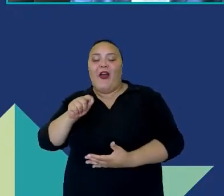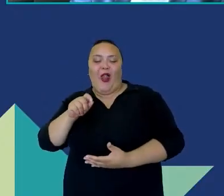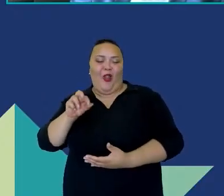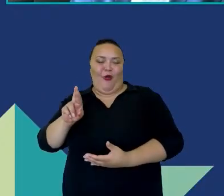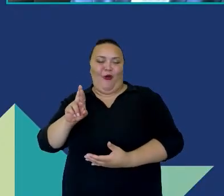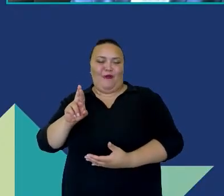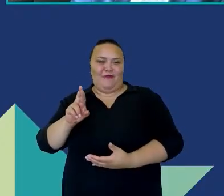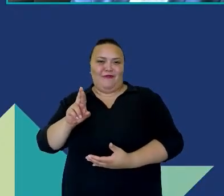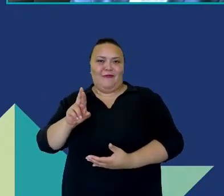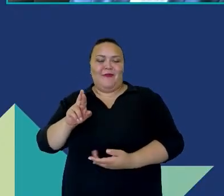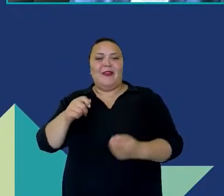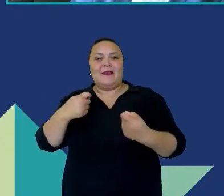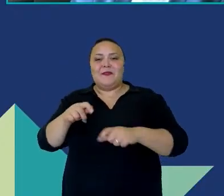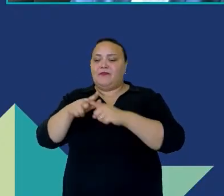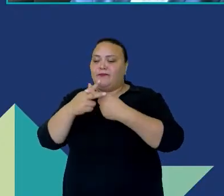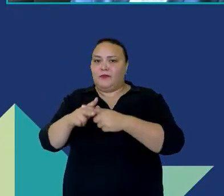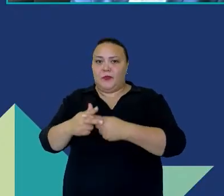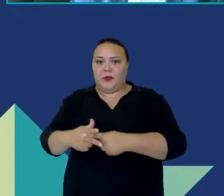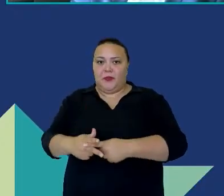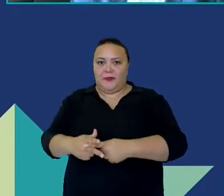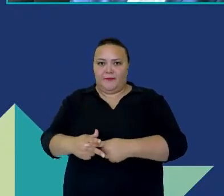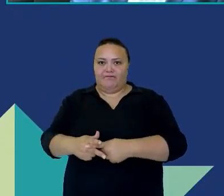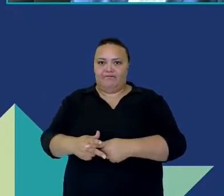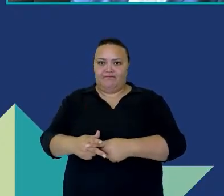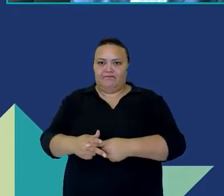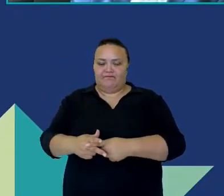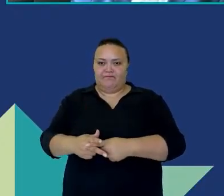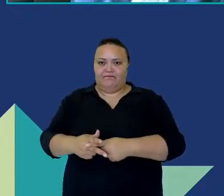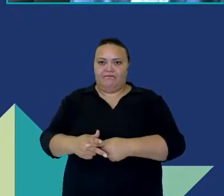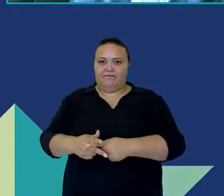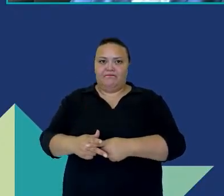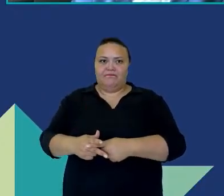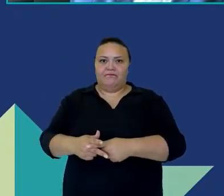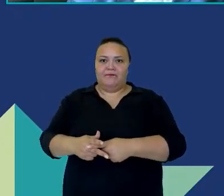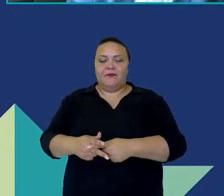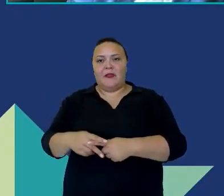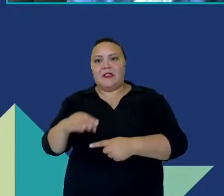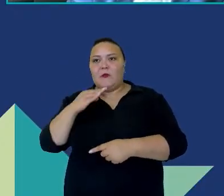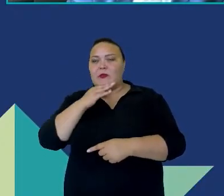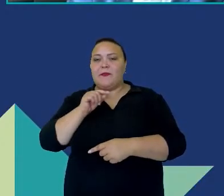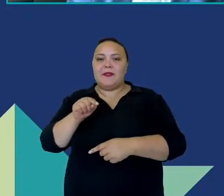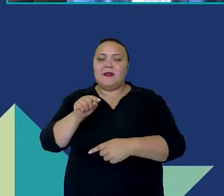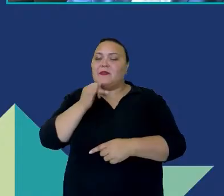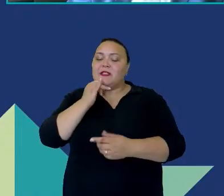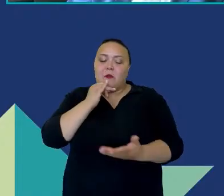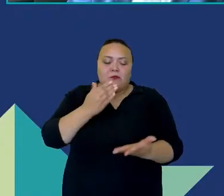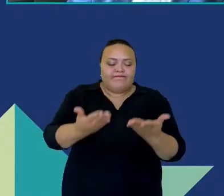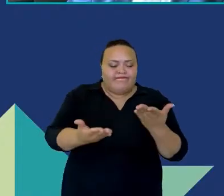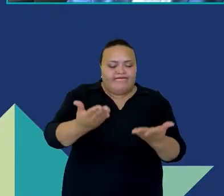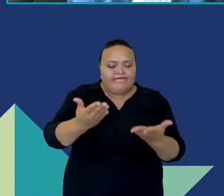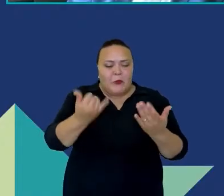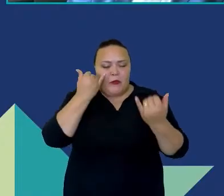you having a realistic water balance? And this is a way to check it. And definitely,